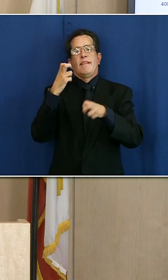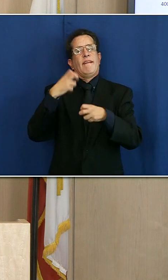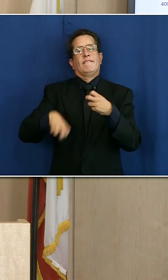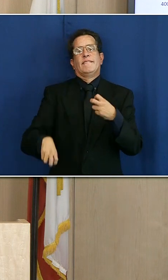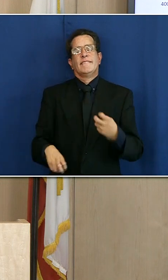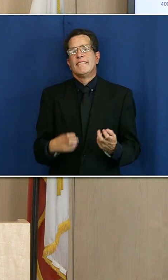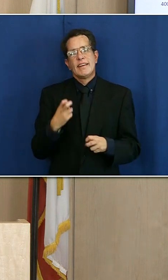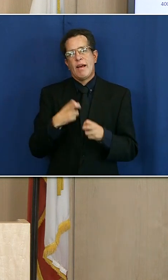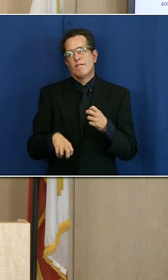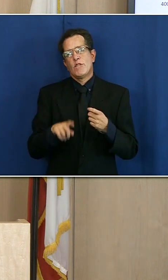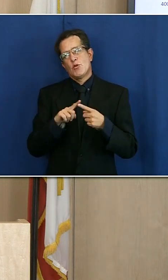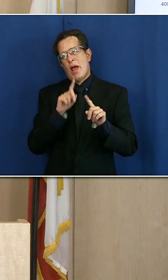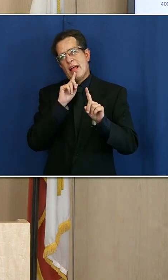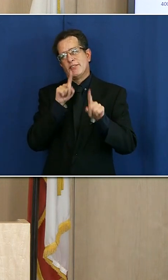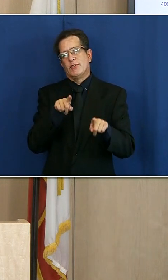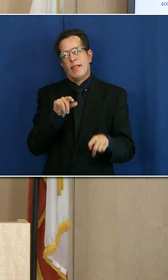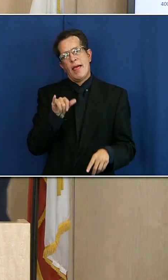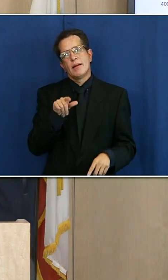question to answer.